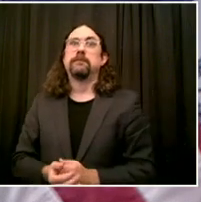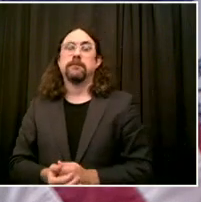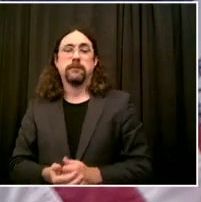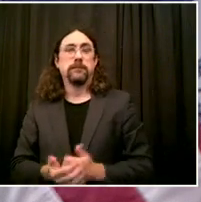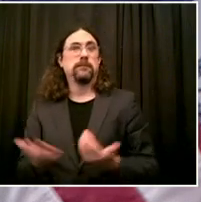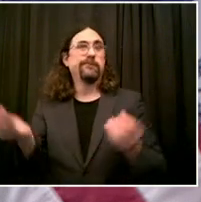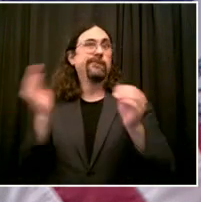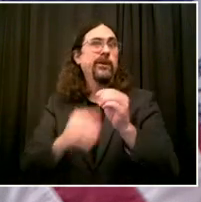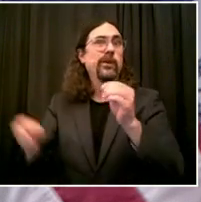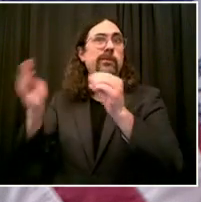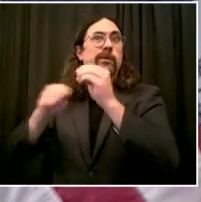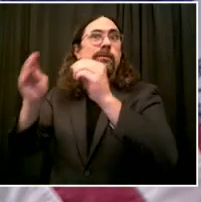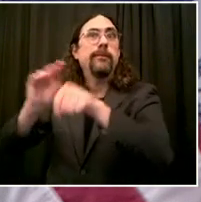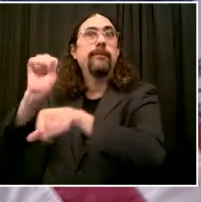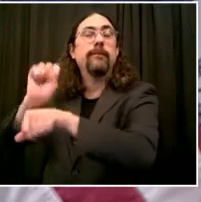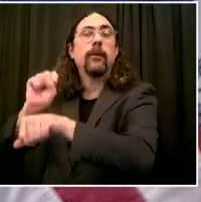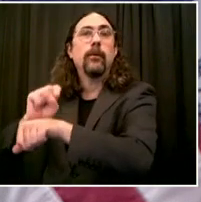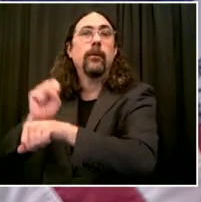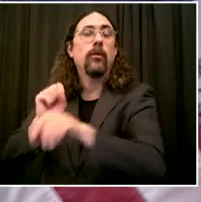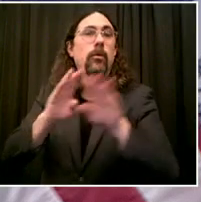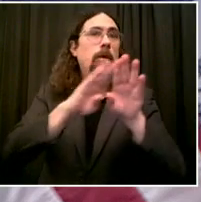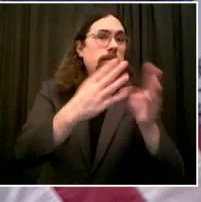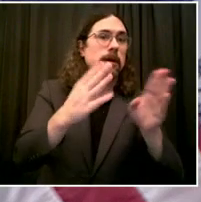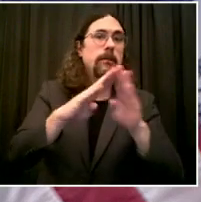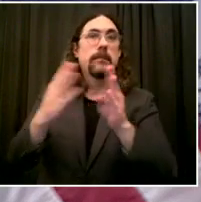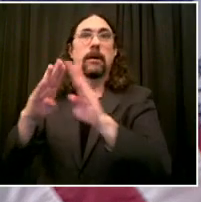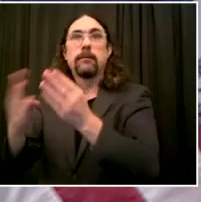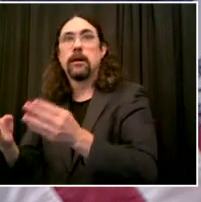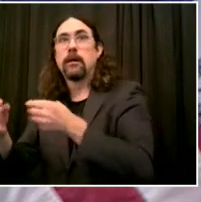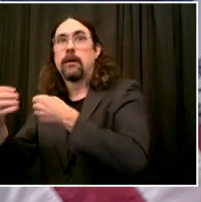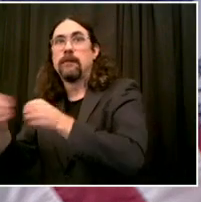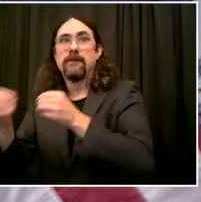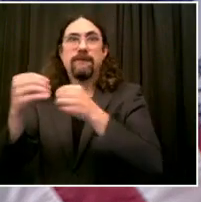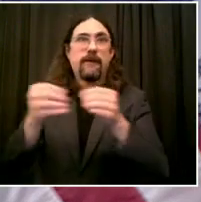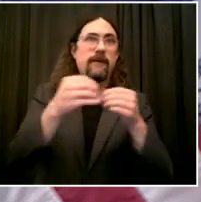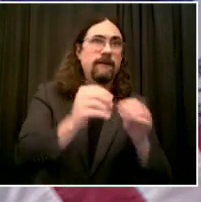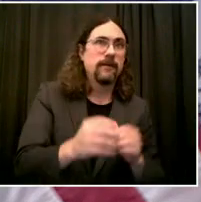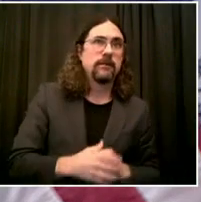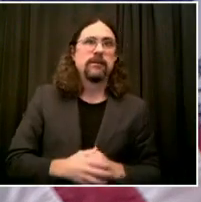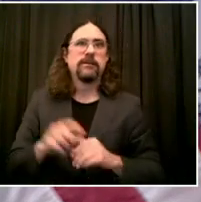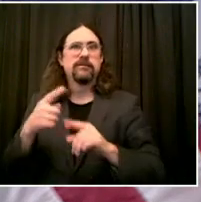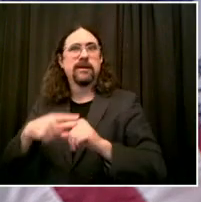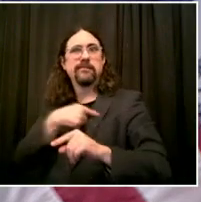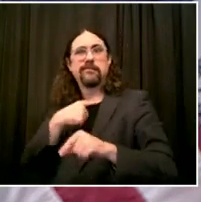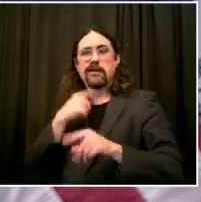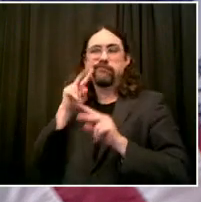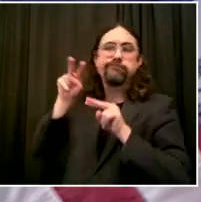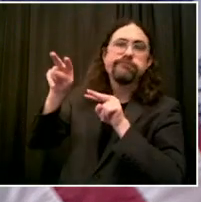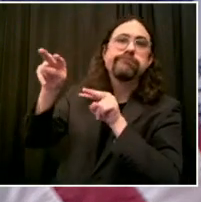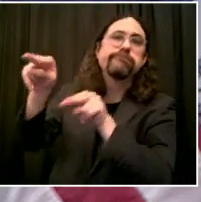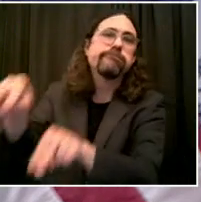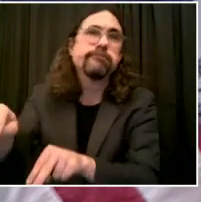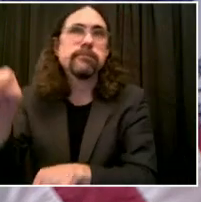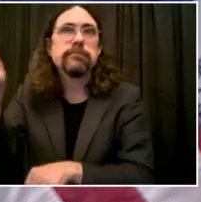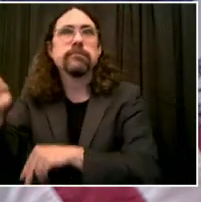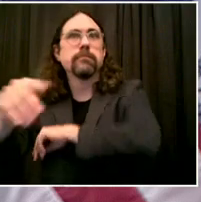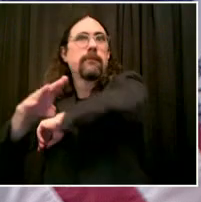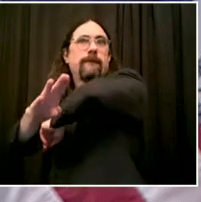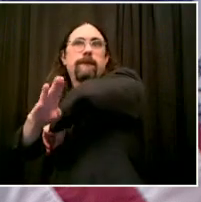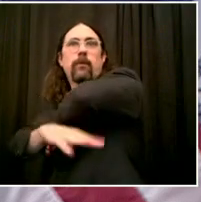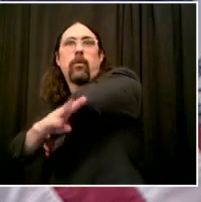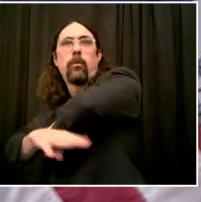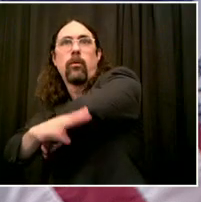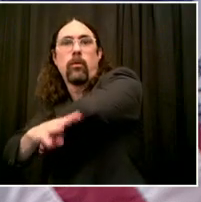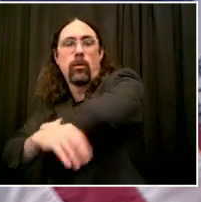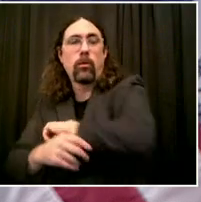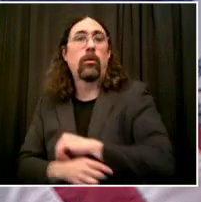all keep to what we need to do, excuse me, as we restart this city. Now, we